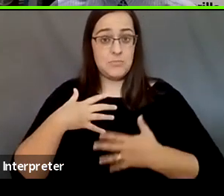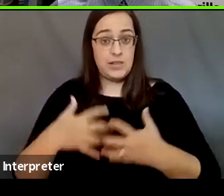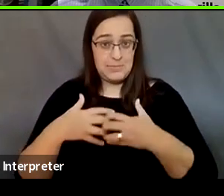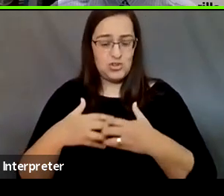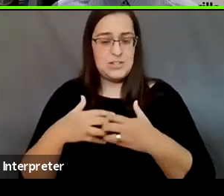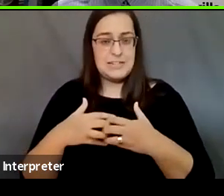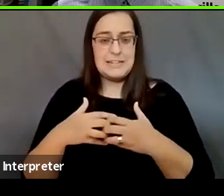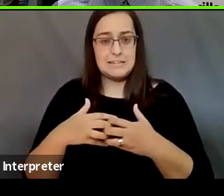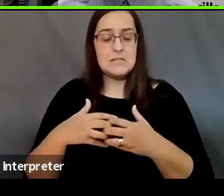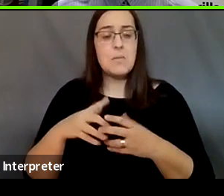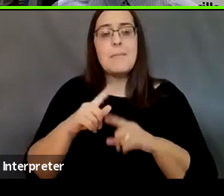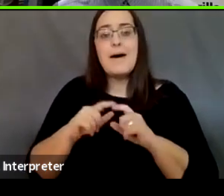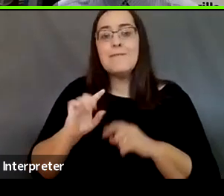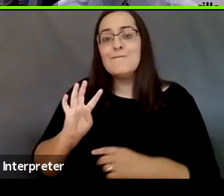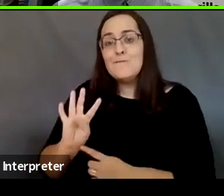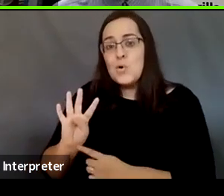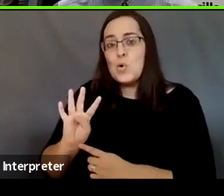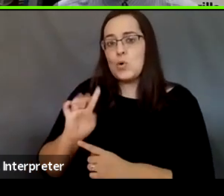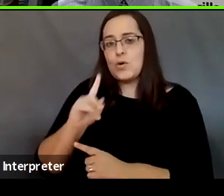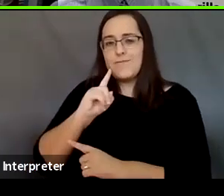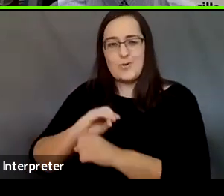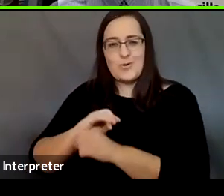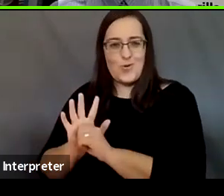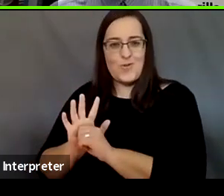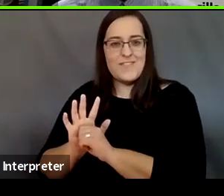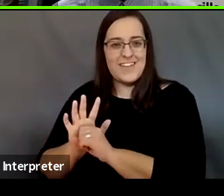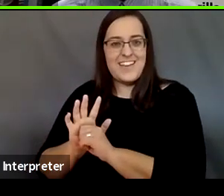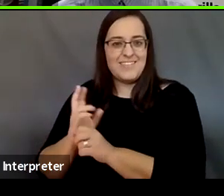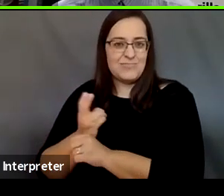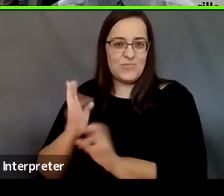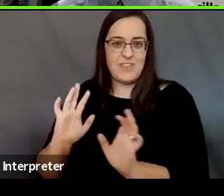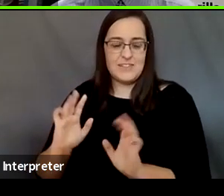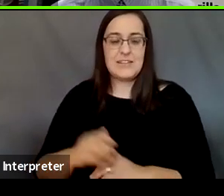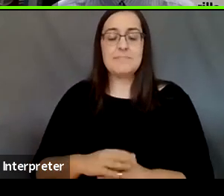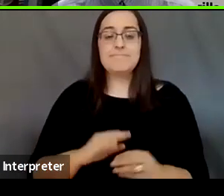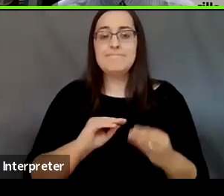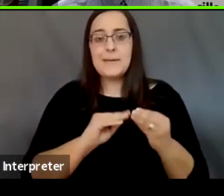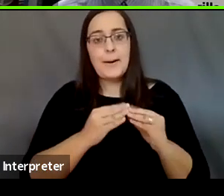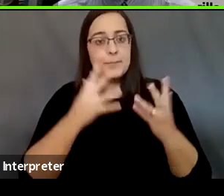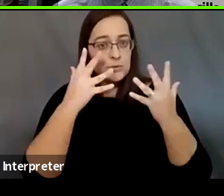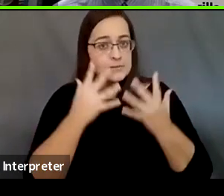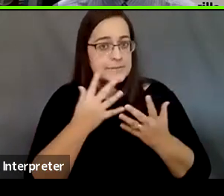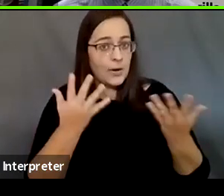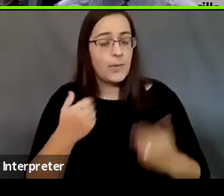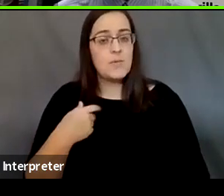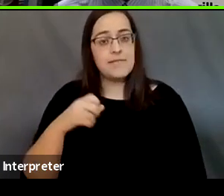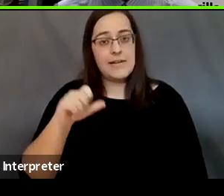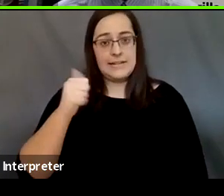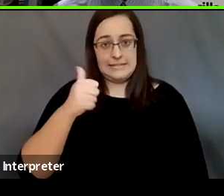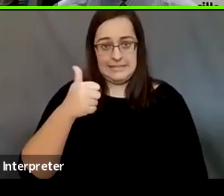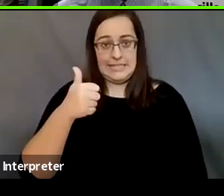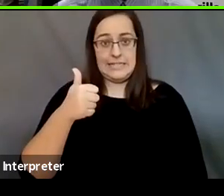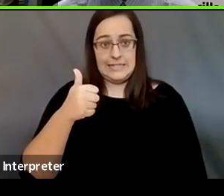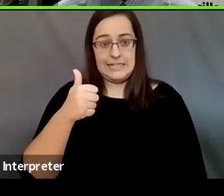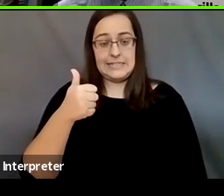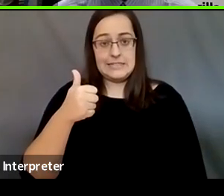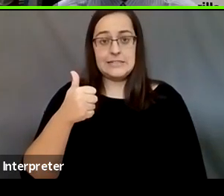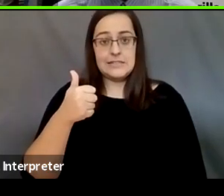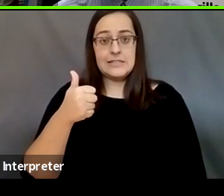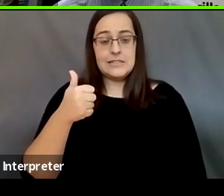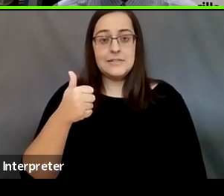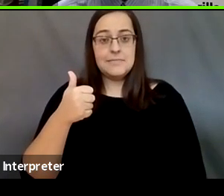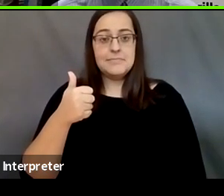only 4 of them are required for patients with COVID. Now, the number we're not so happy about is we have had 10 patients succumb to